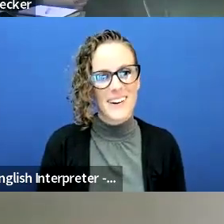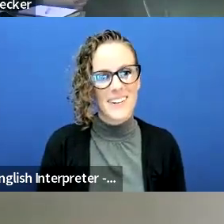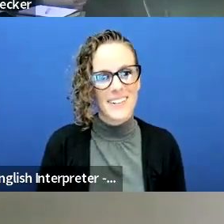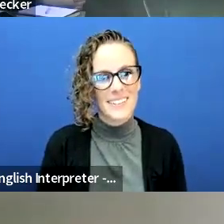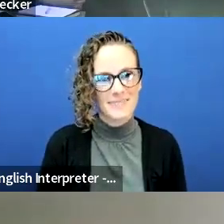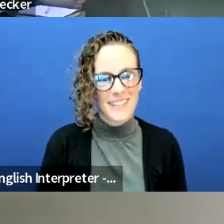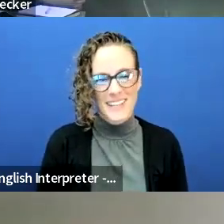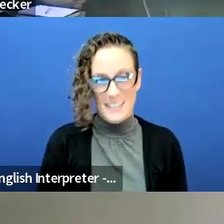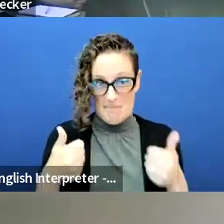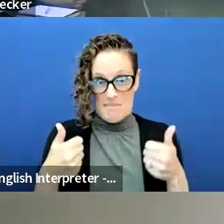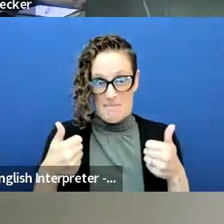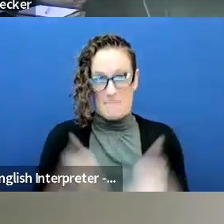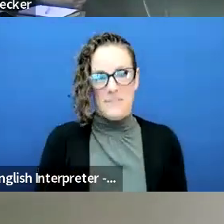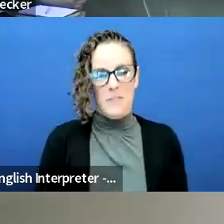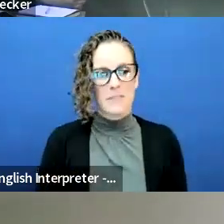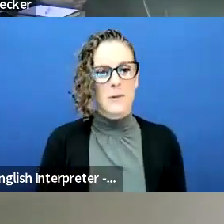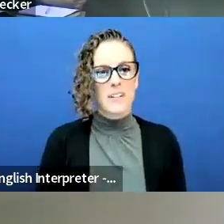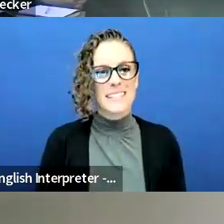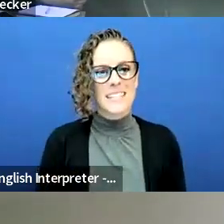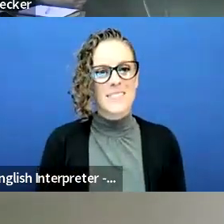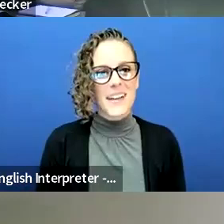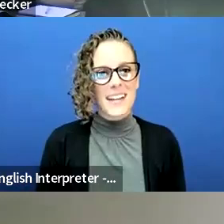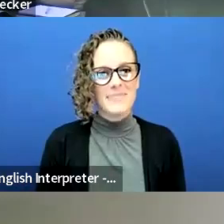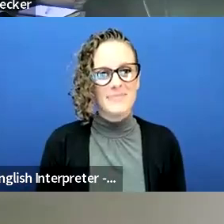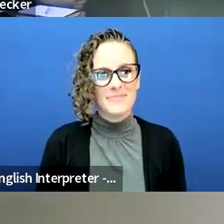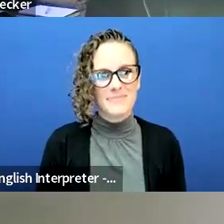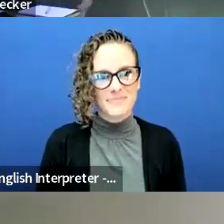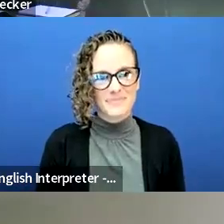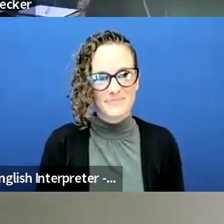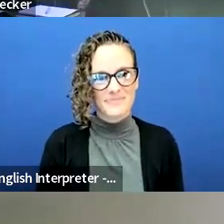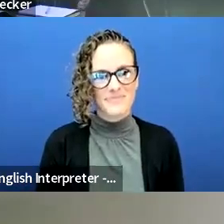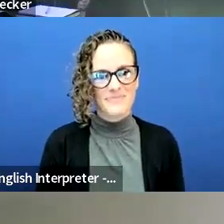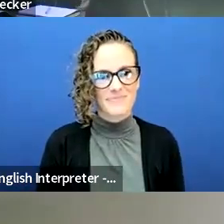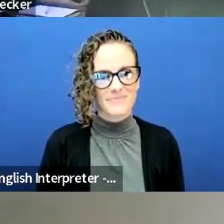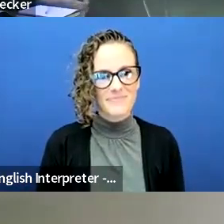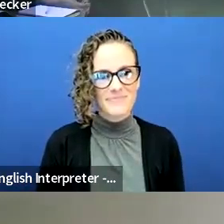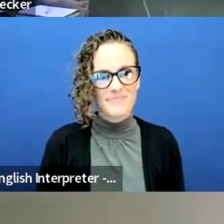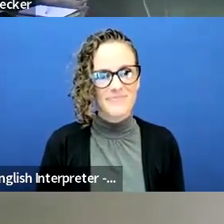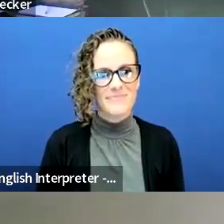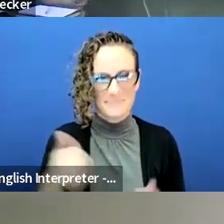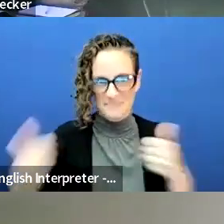Hello, all. Hopefully you all can see me okay.